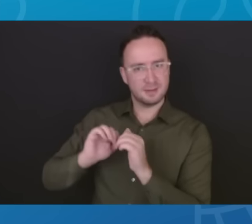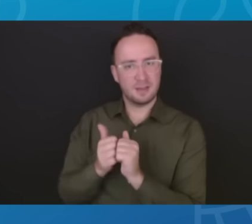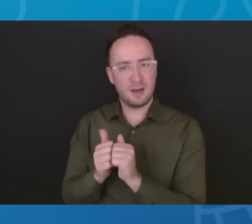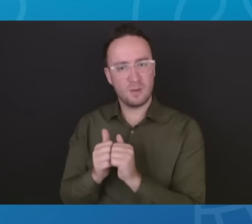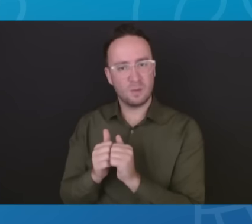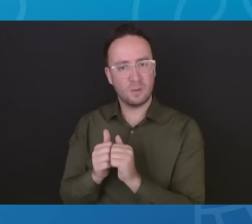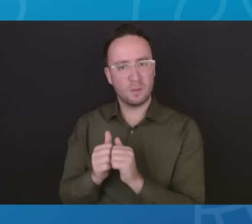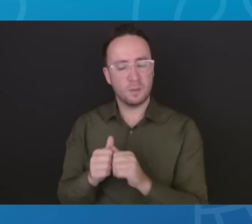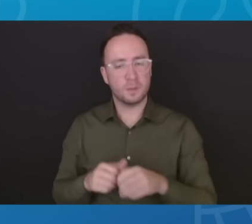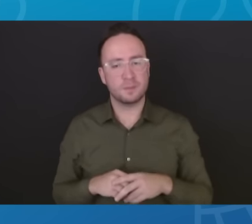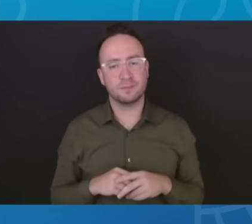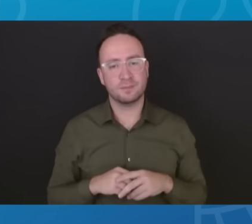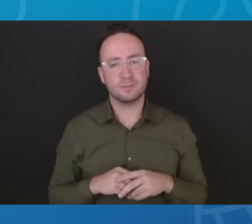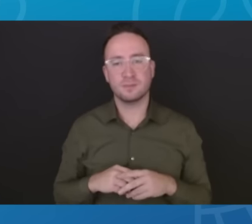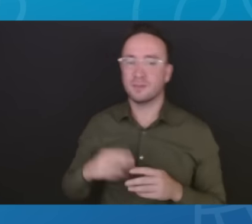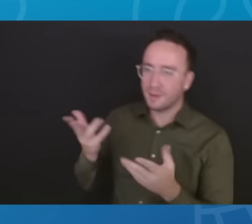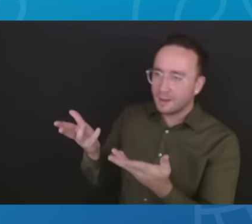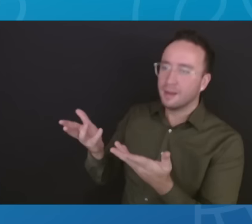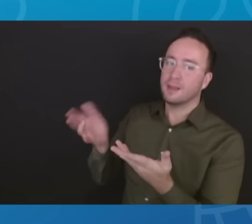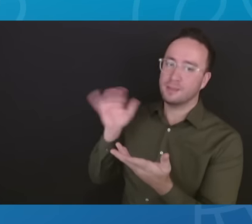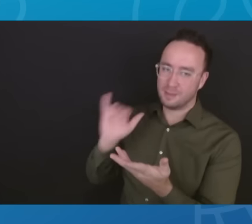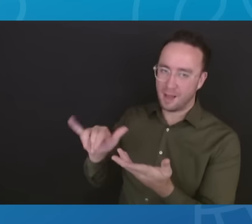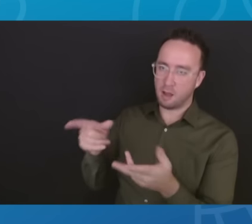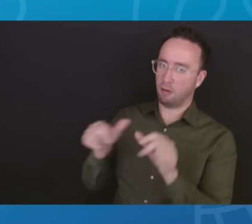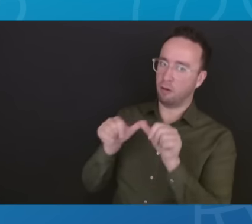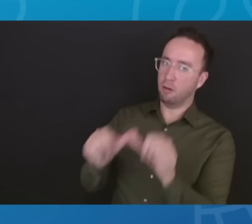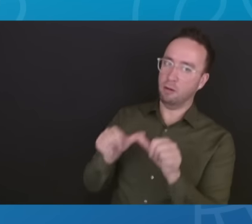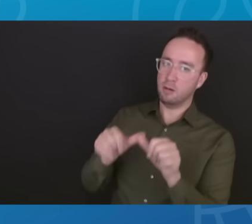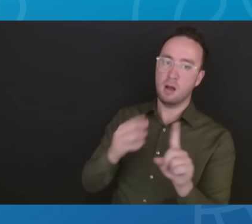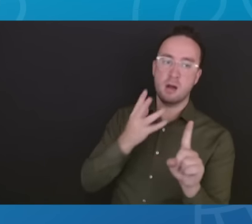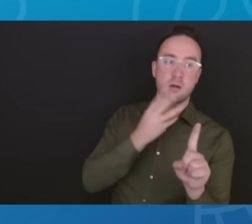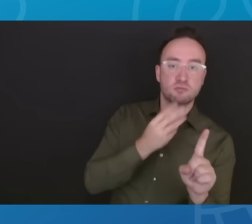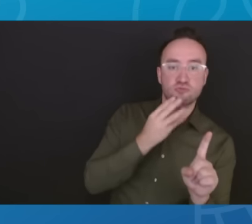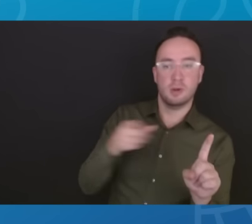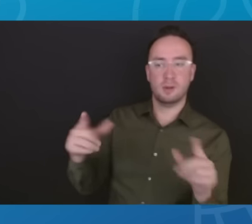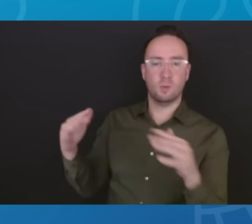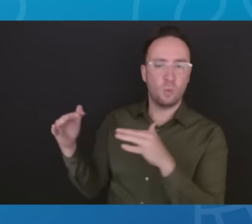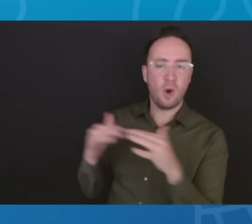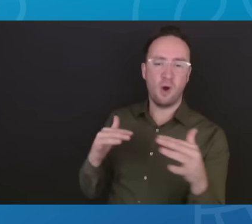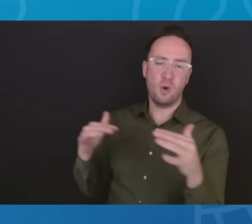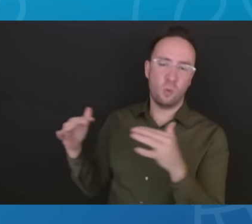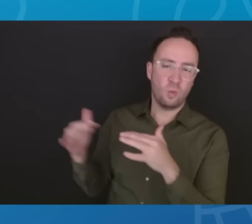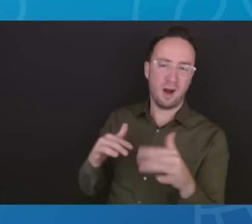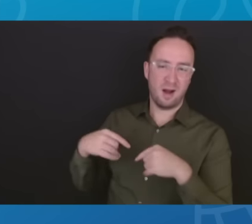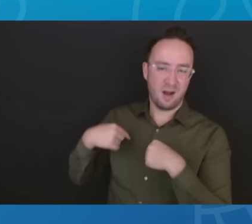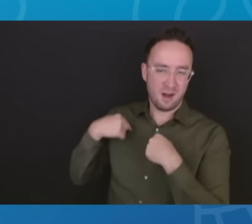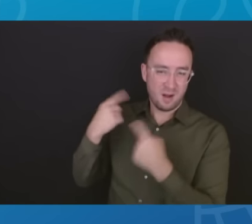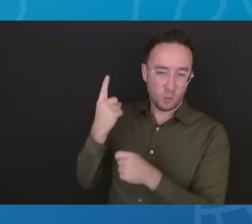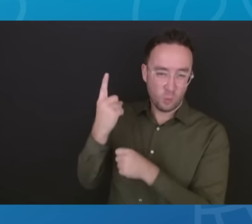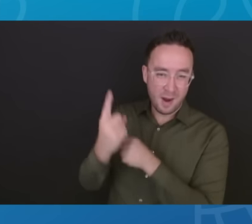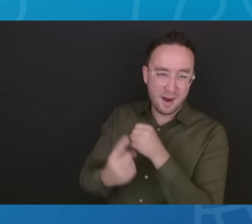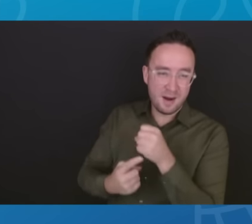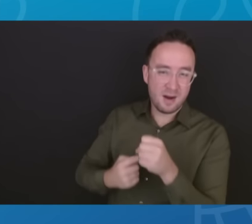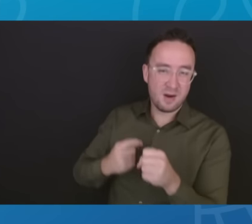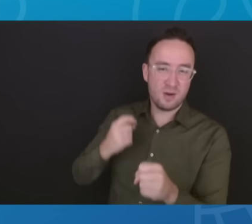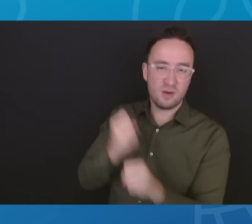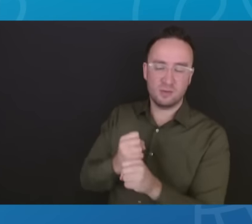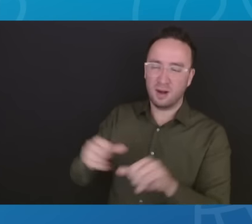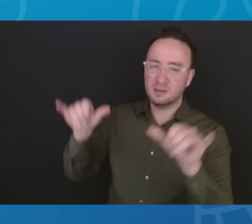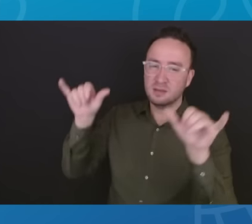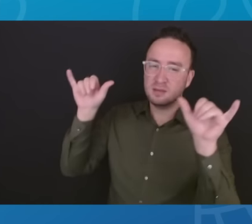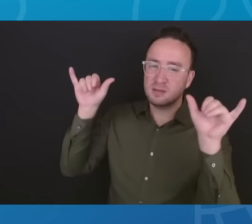a year ago that this war would be going on at this time, but it is. And it can conceivably go on for many more months, maybe